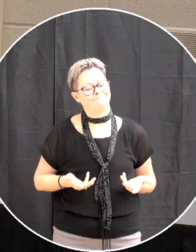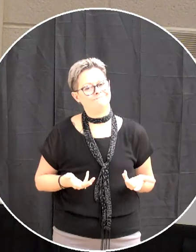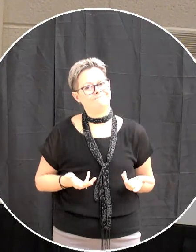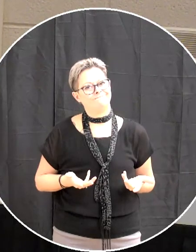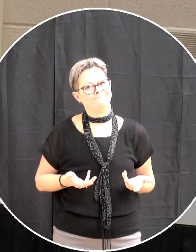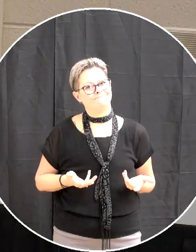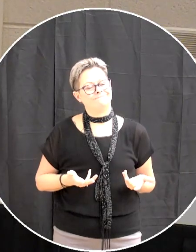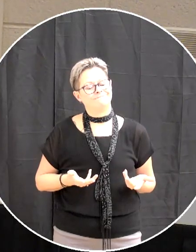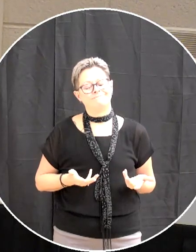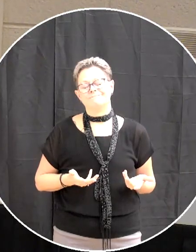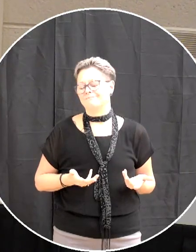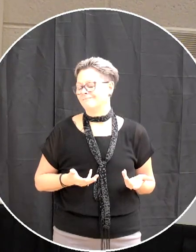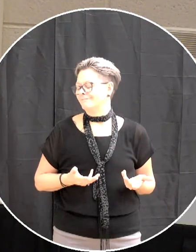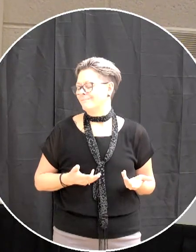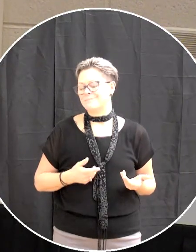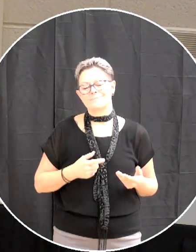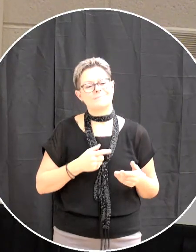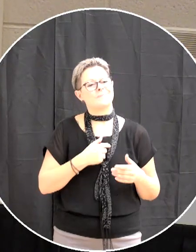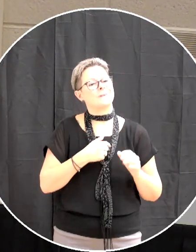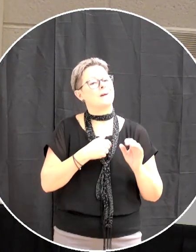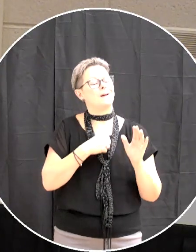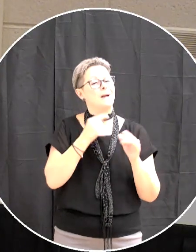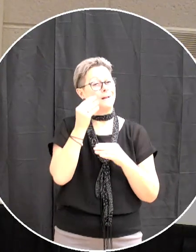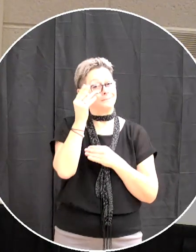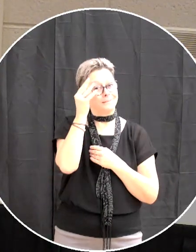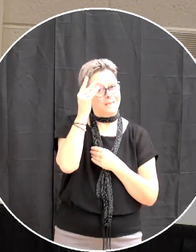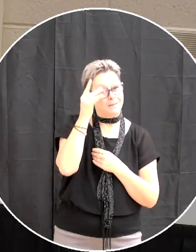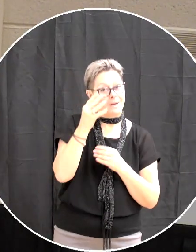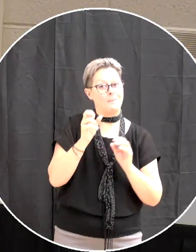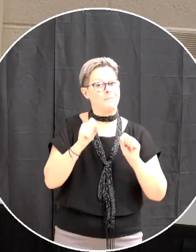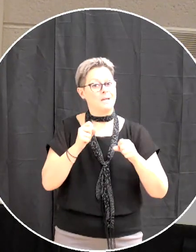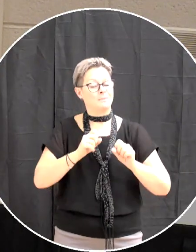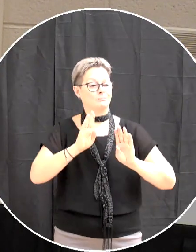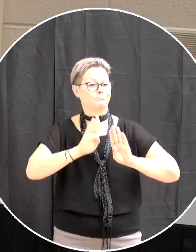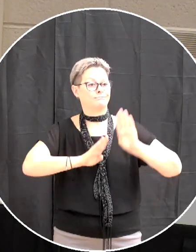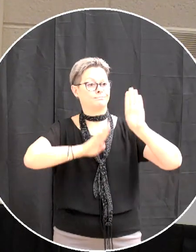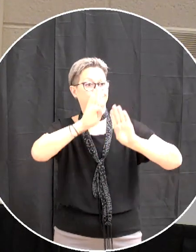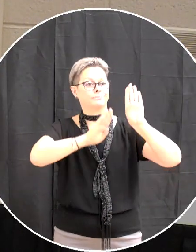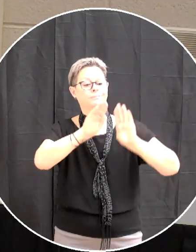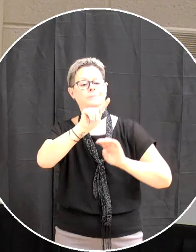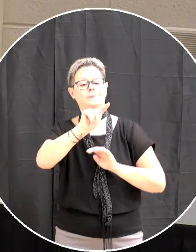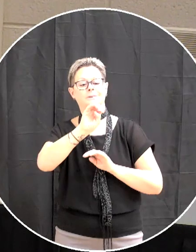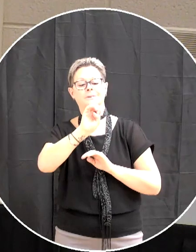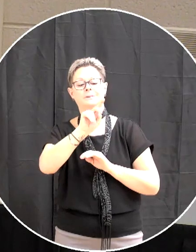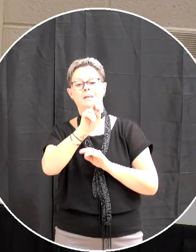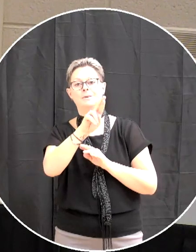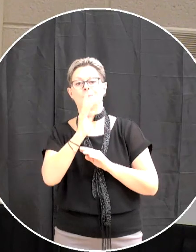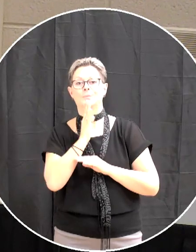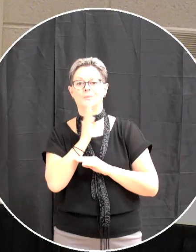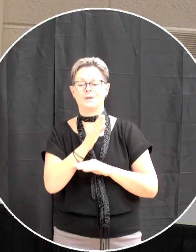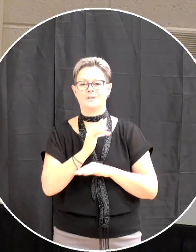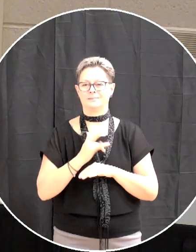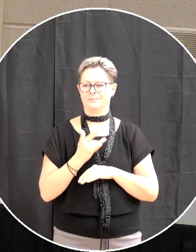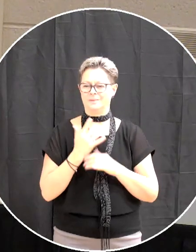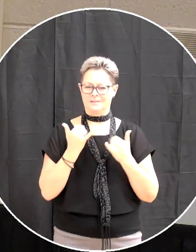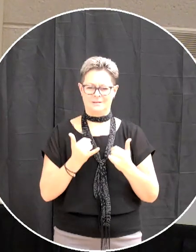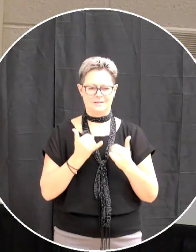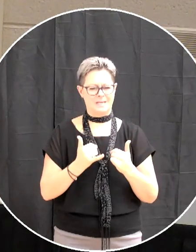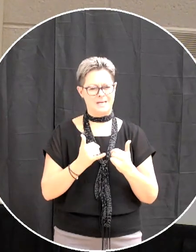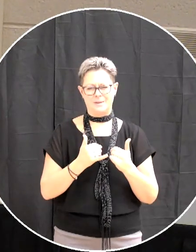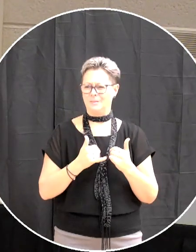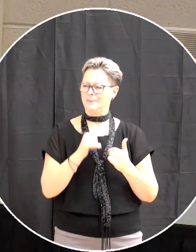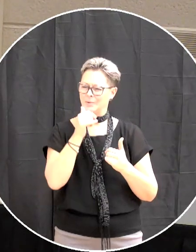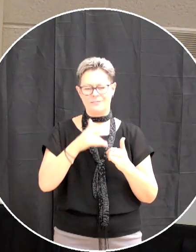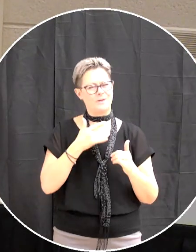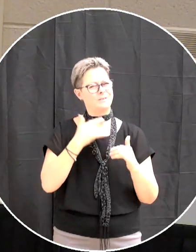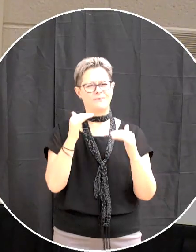I mean, I could see in the future going up to tenders if you want to use the space or whatever, but it just seems halfway through the game, it's not fair to be doing that to